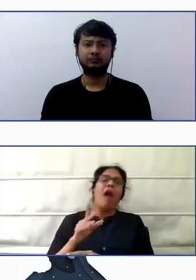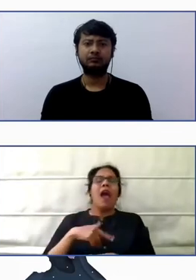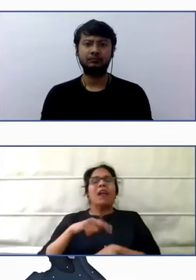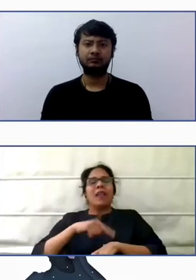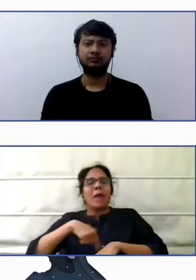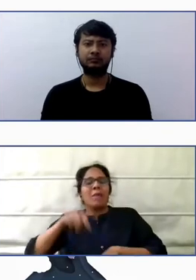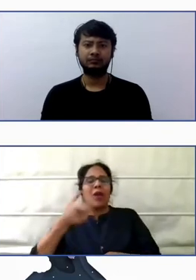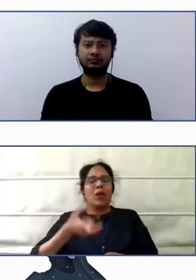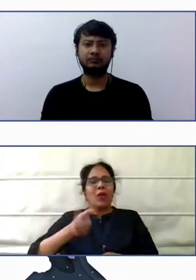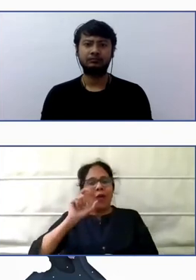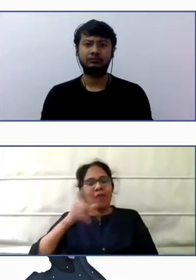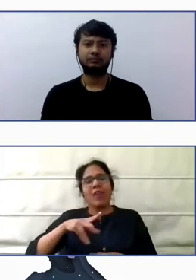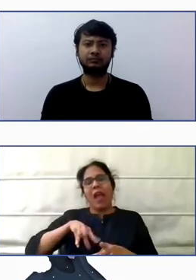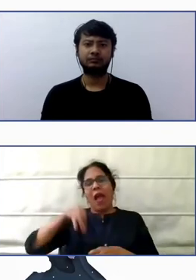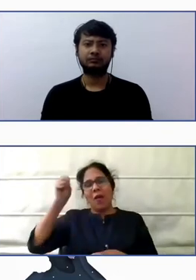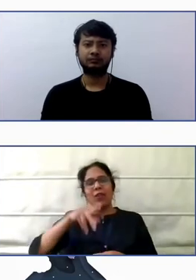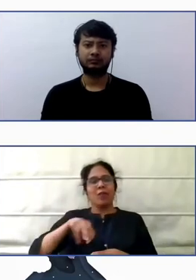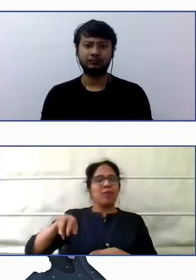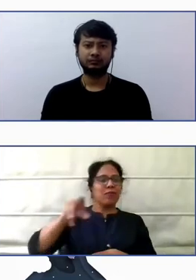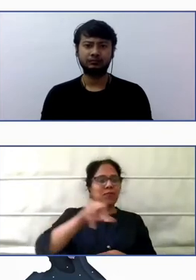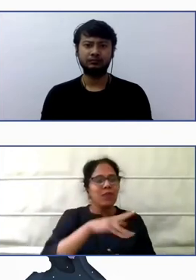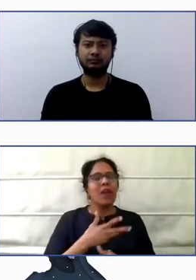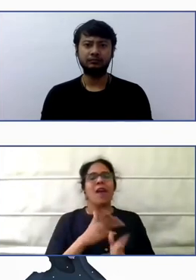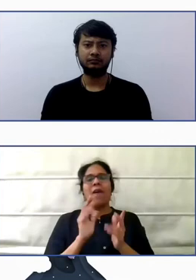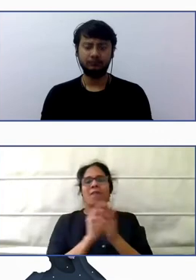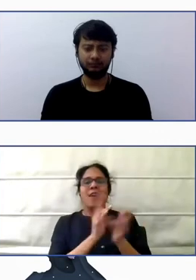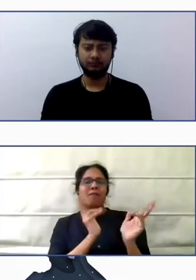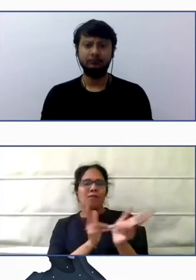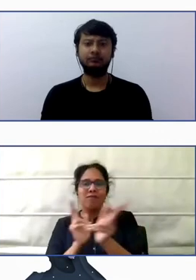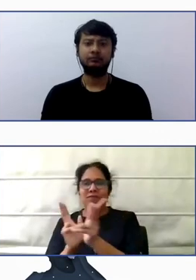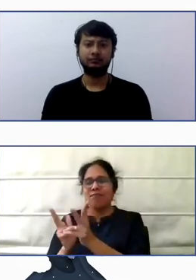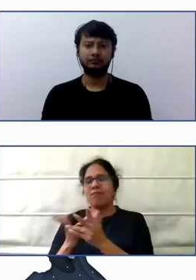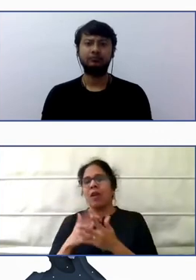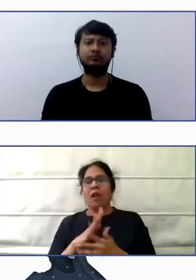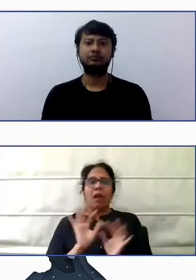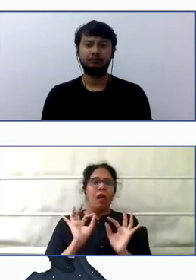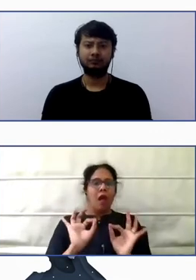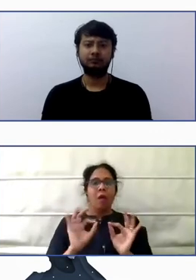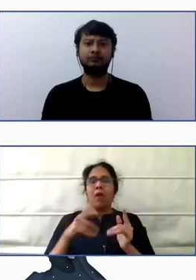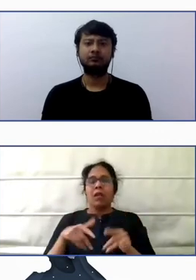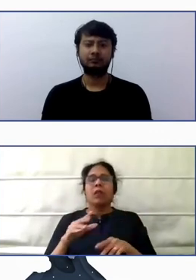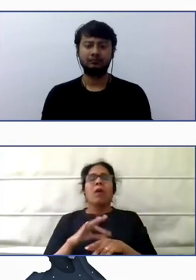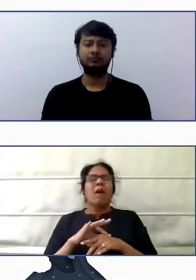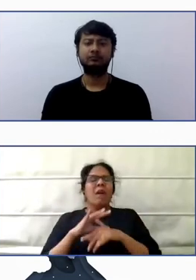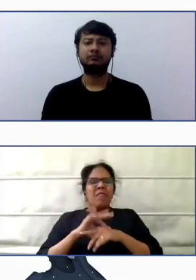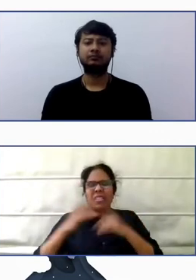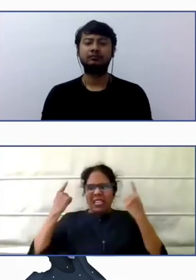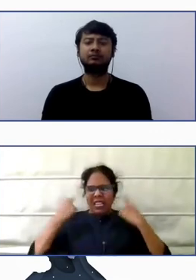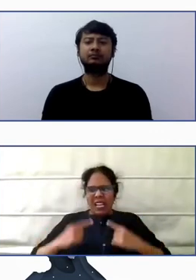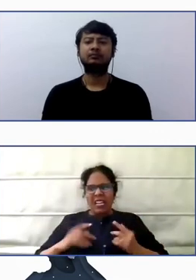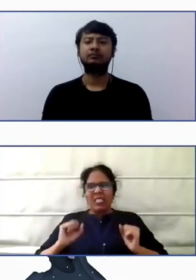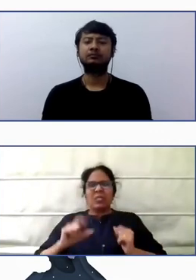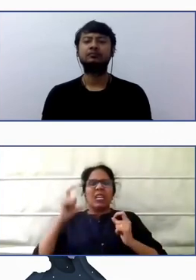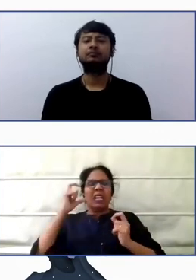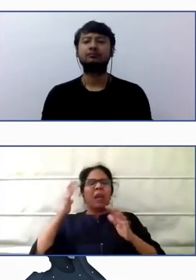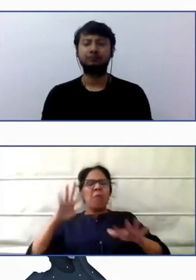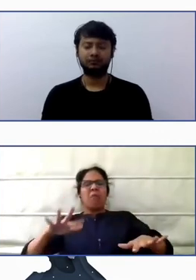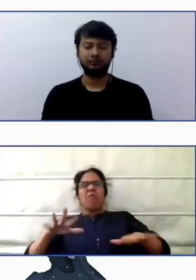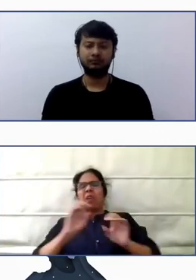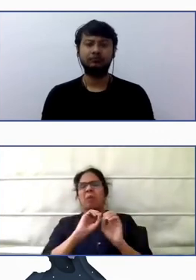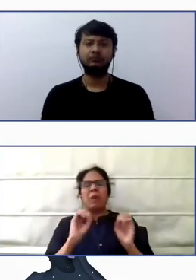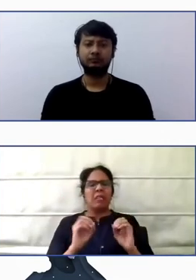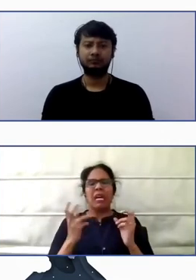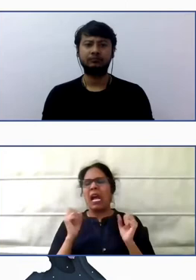then take a walk, you know, have conversations, etc. So those physical discomforts are definitely causing an